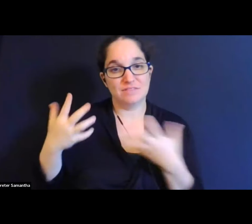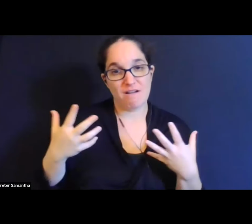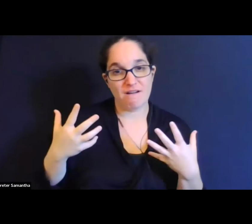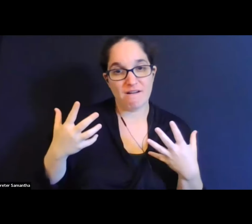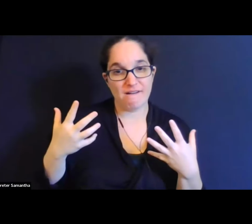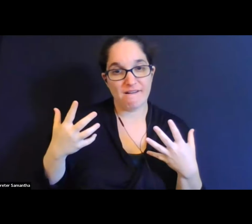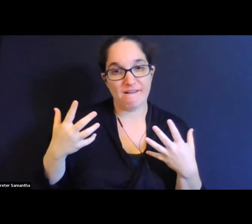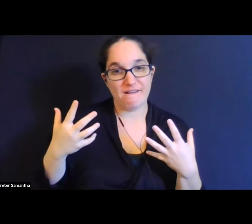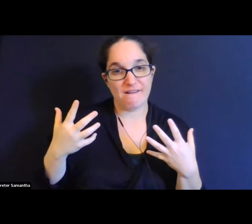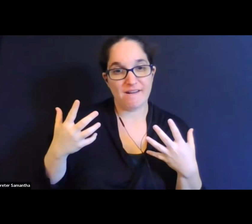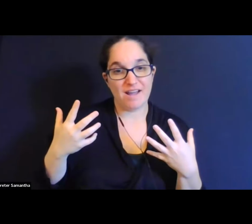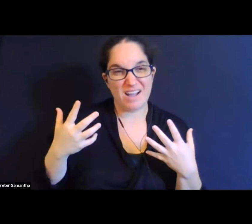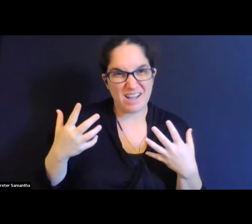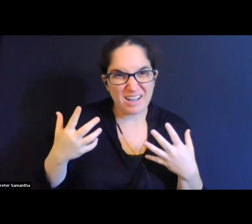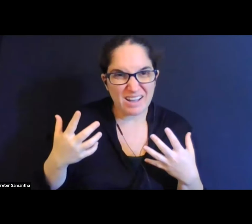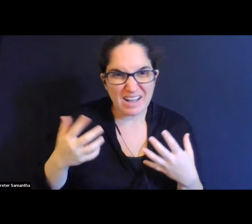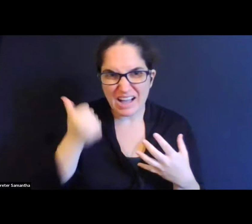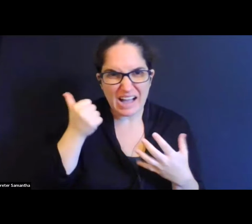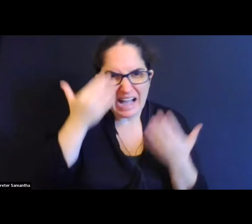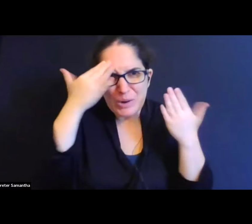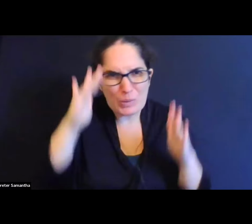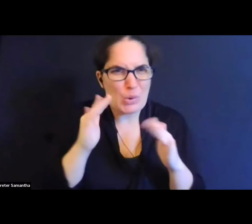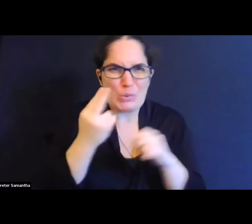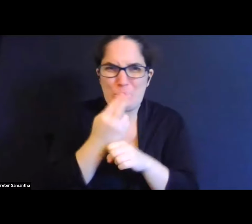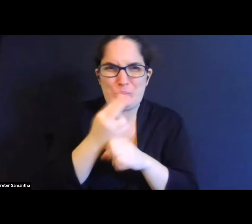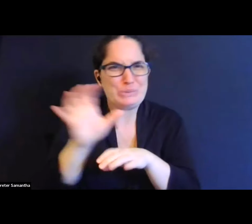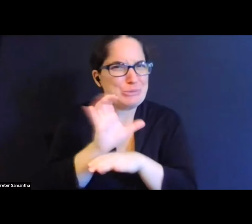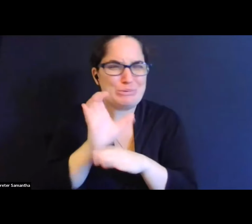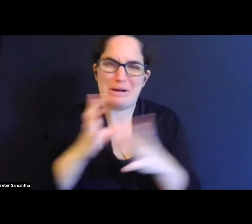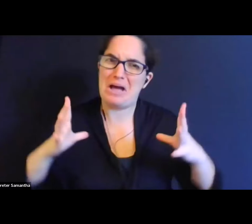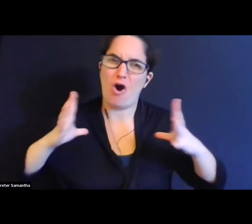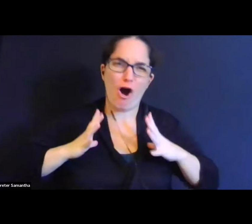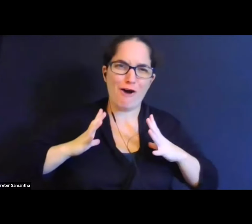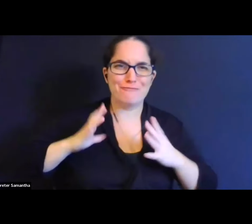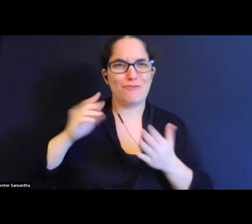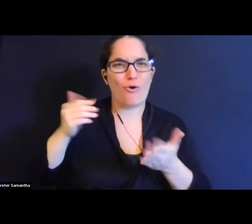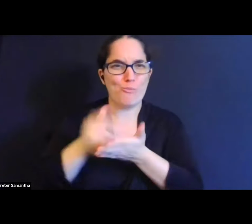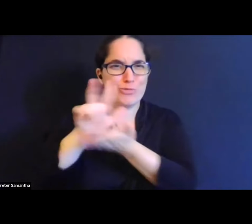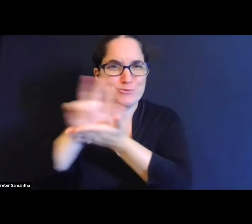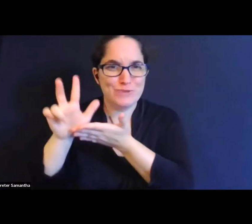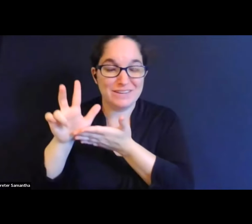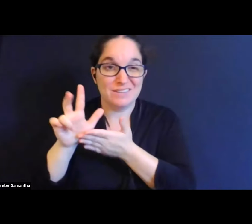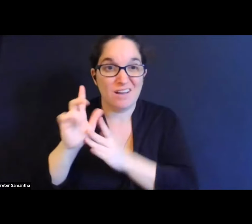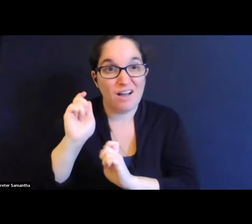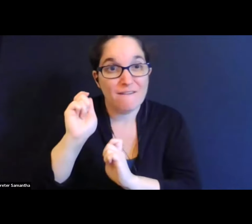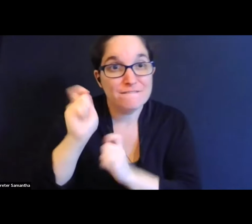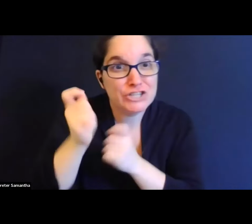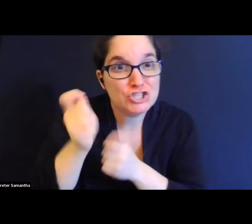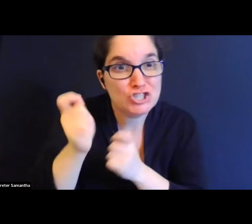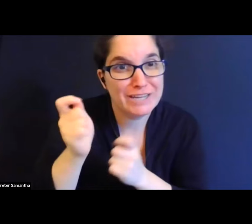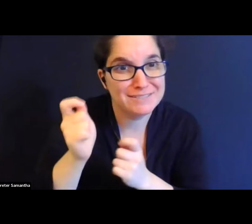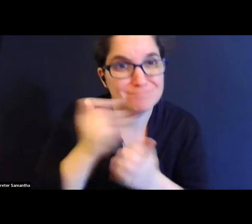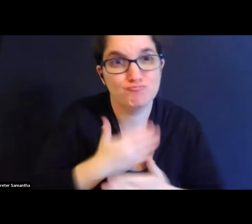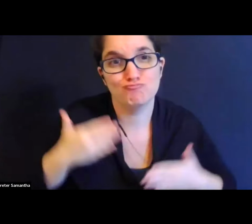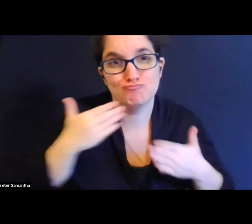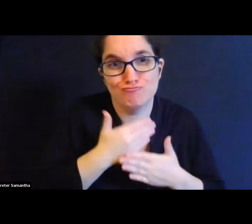And so I sort of forgot how to use my computer, and I don't think I've been fishing. And so I hope